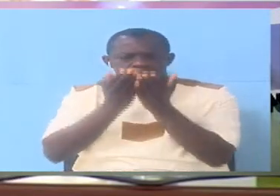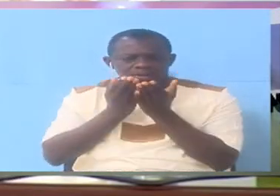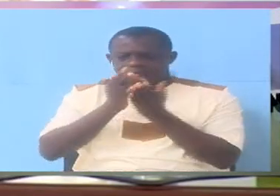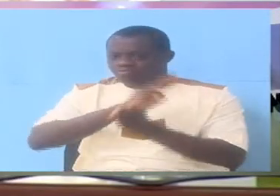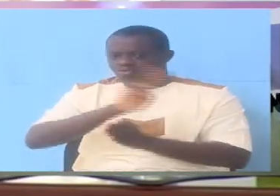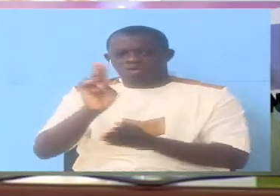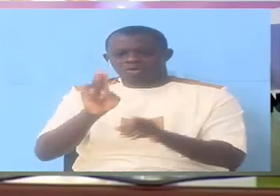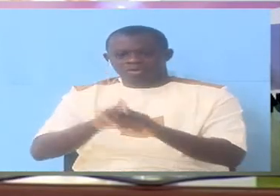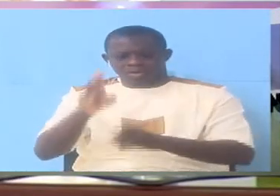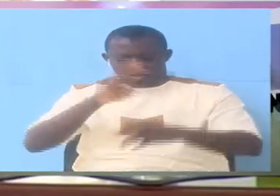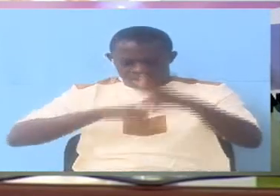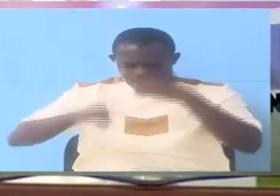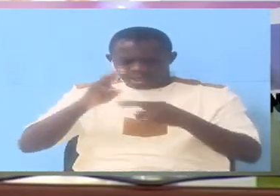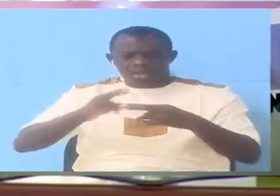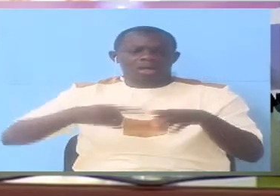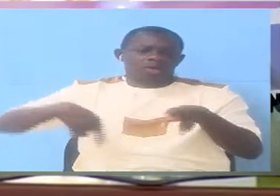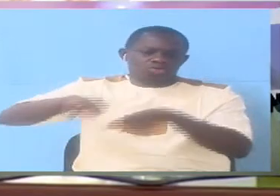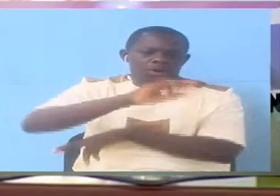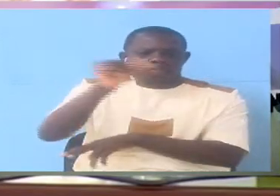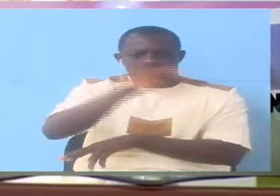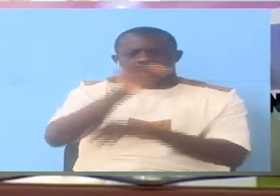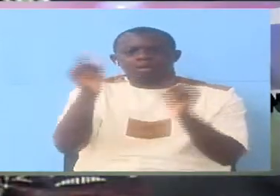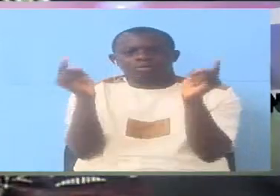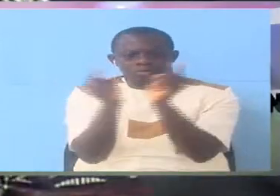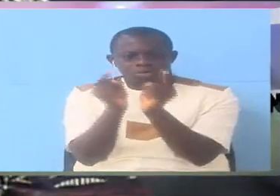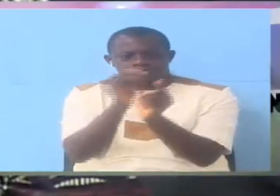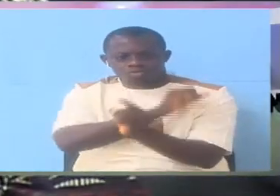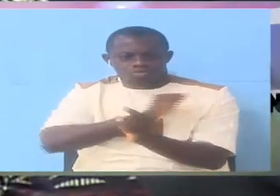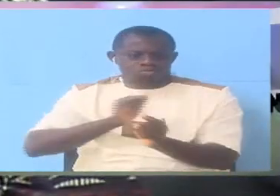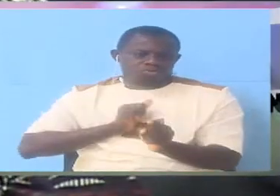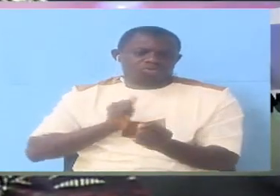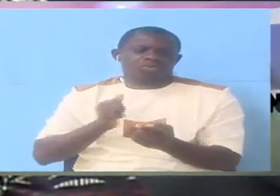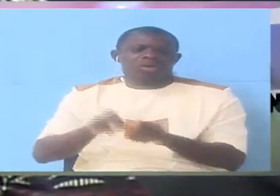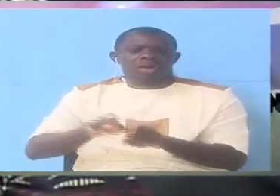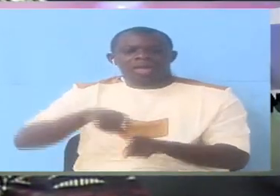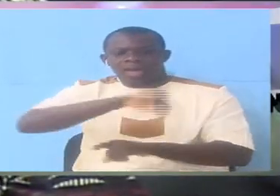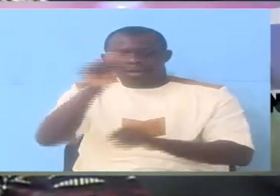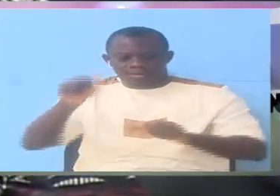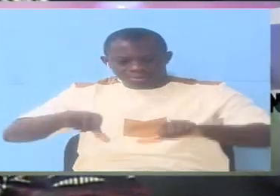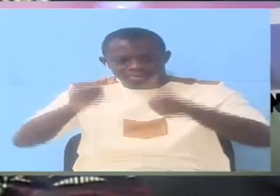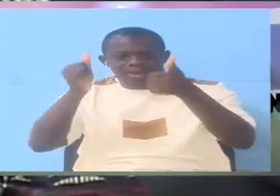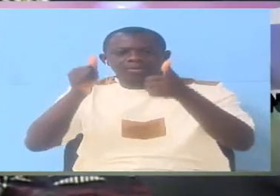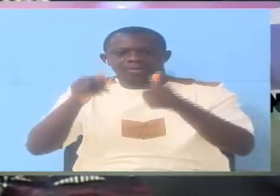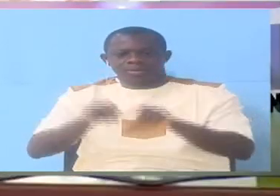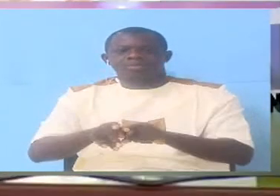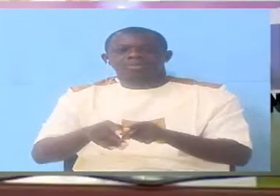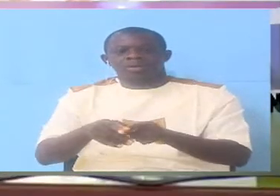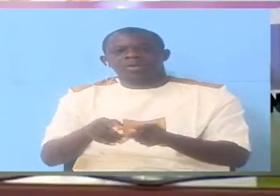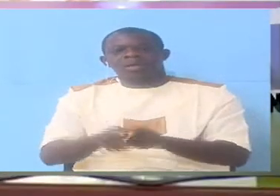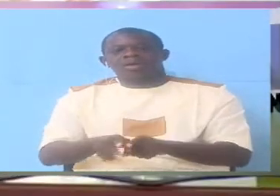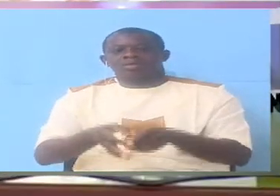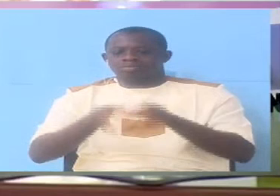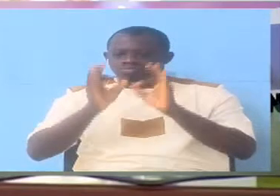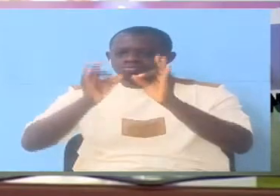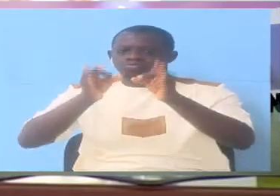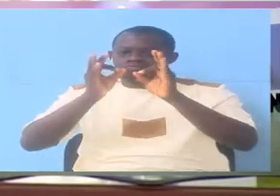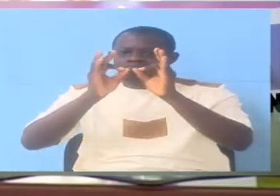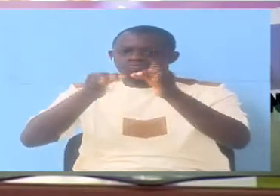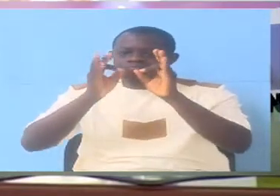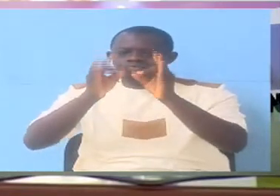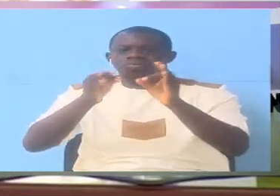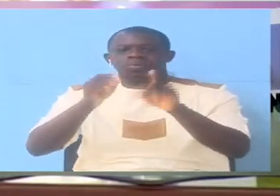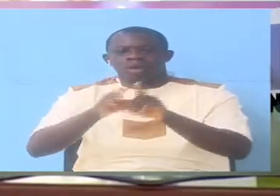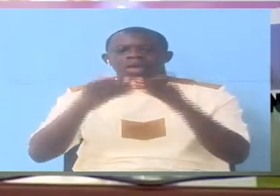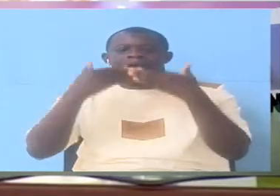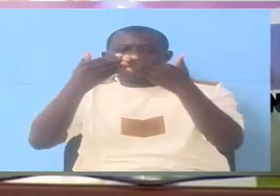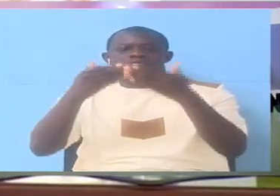us. ci lu yàggul tuuti rek mu dal di ñëwaat nag pour ànd ak ñun. And started a sermon informing us that the